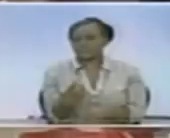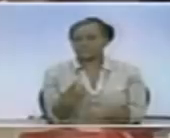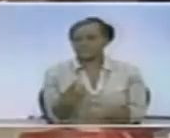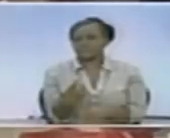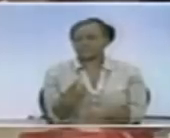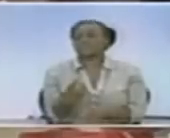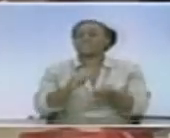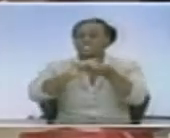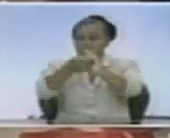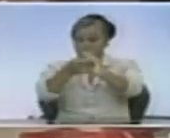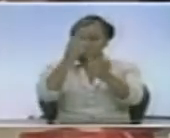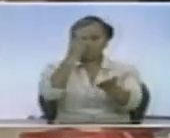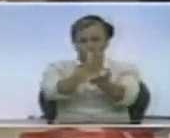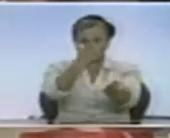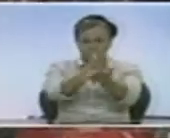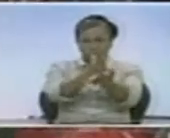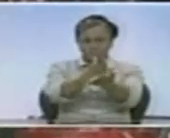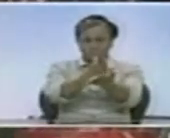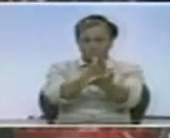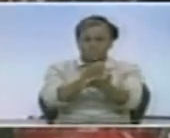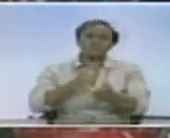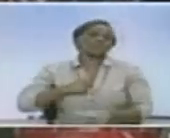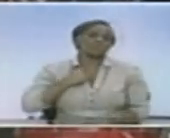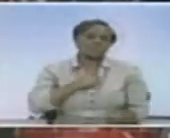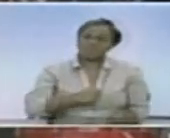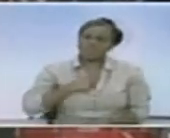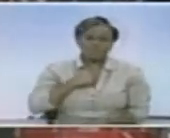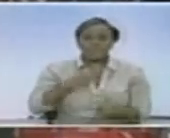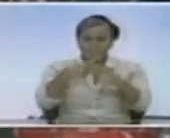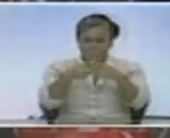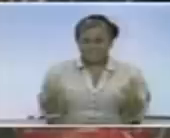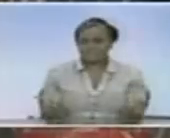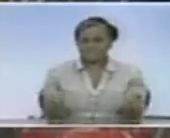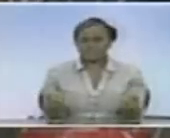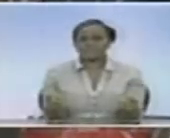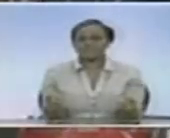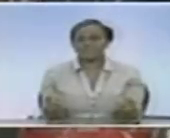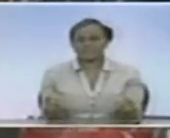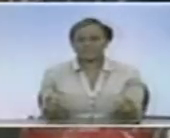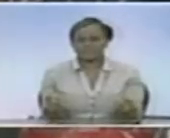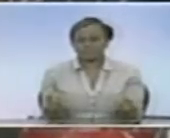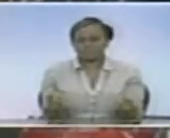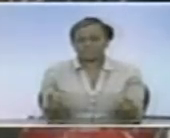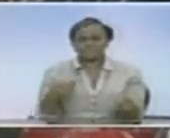it was changed. It was unfortunate, but